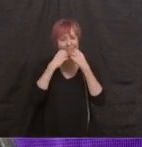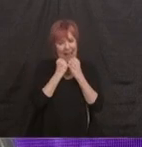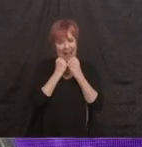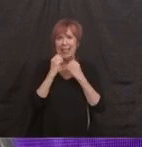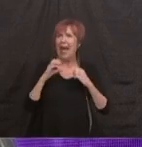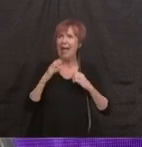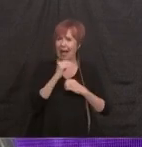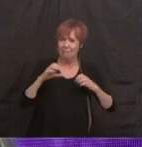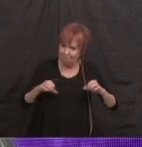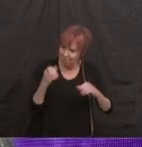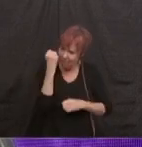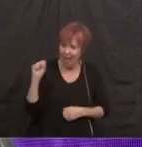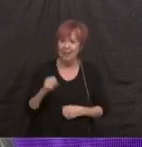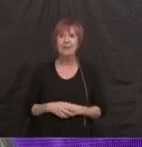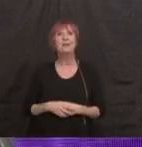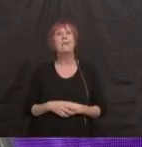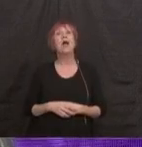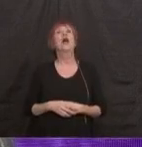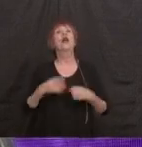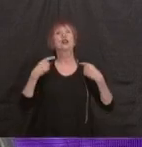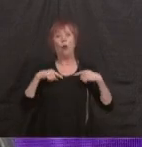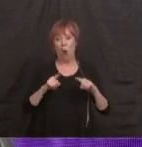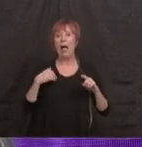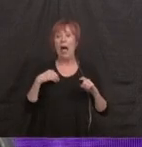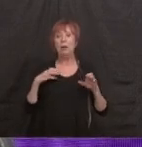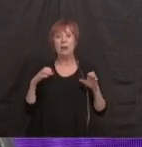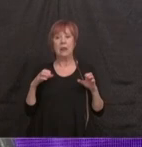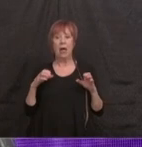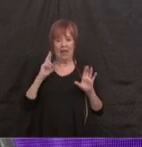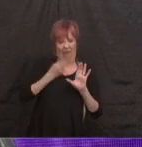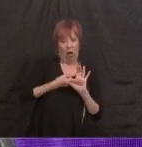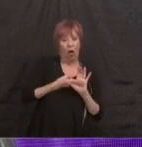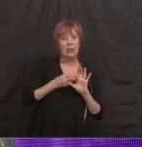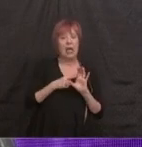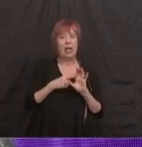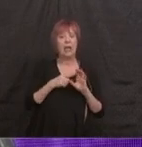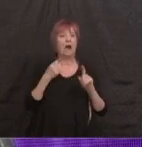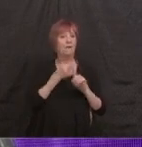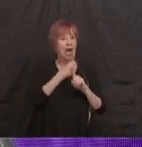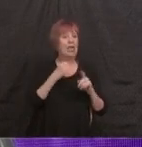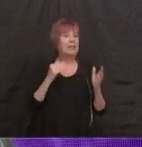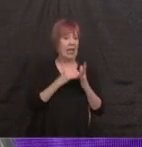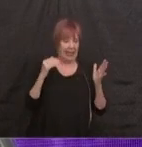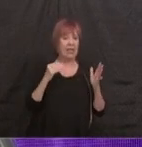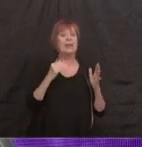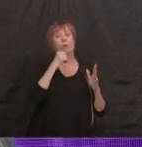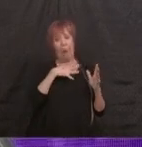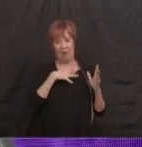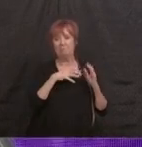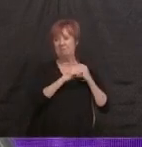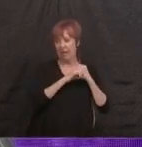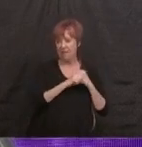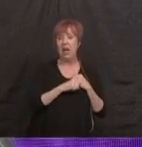doing the Stop Violence Against Women campaign with Amnesty, human trafficking came to my attention, and